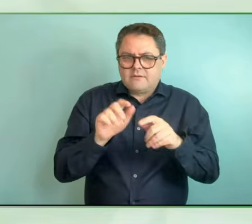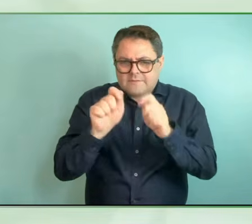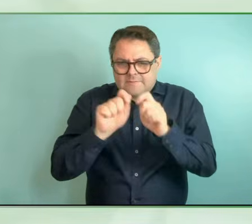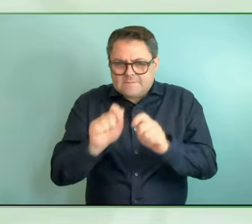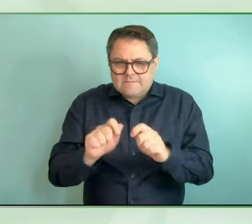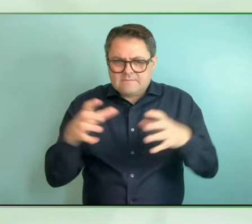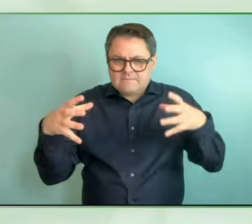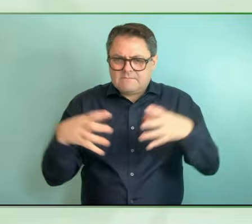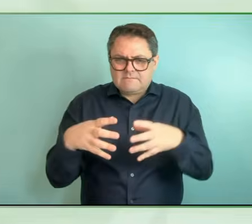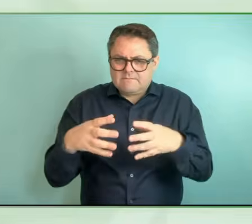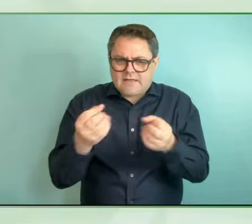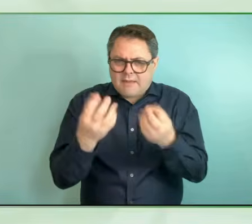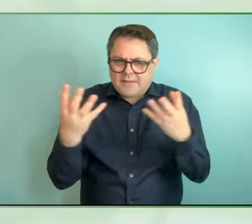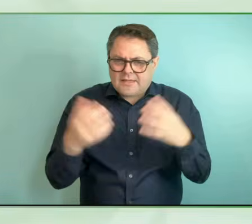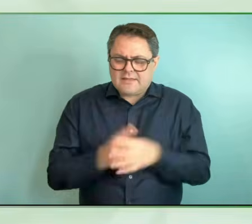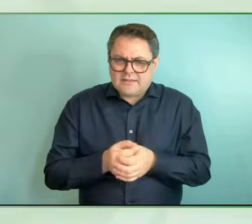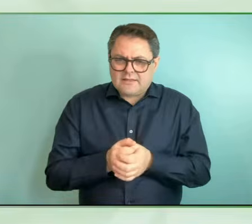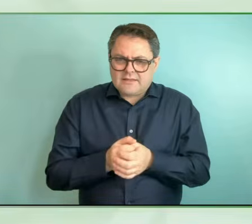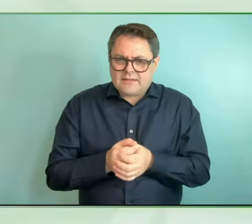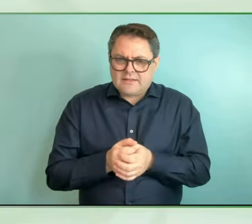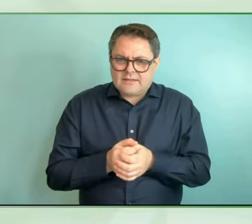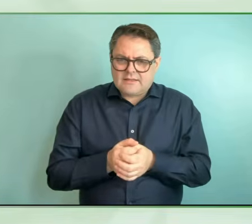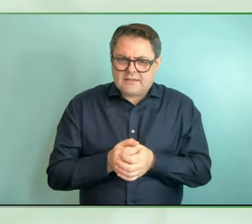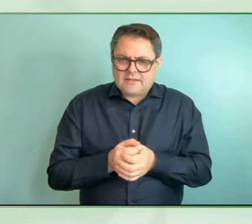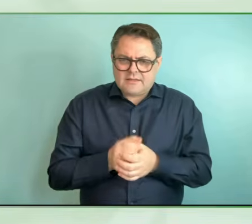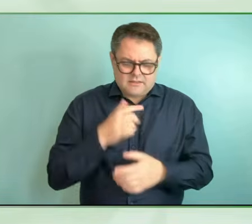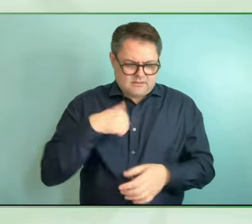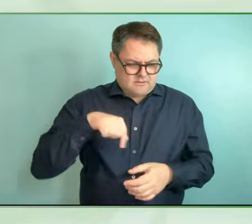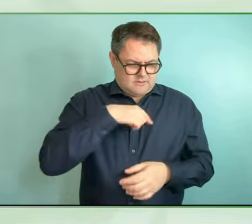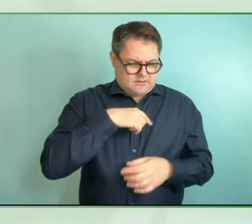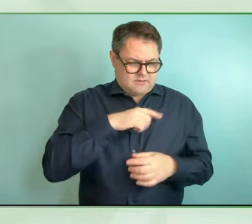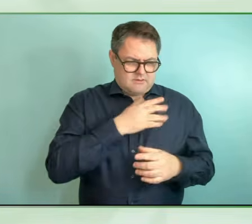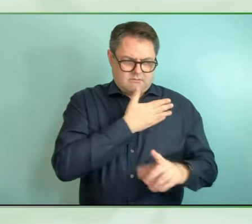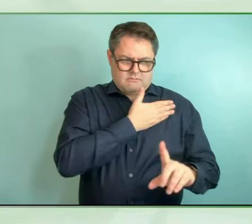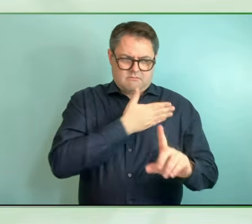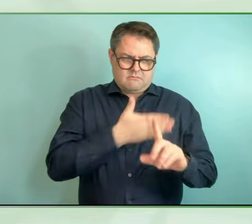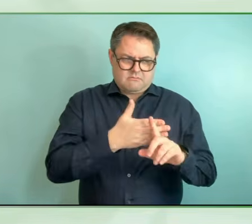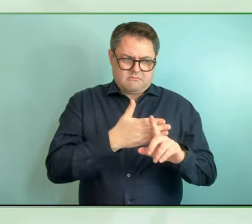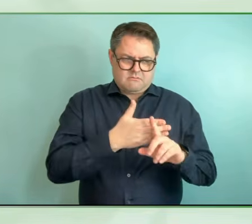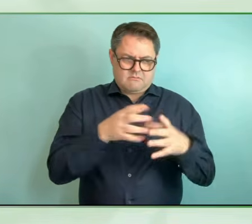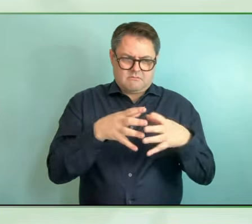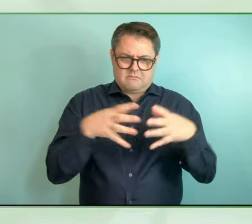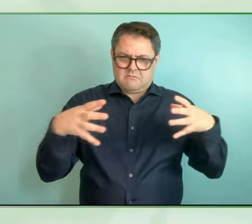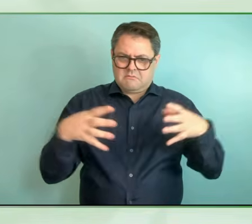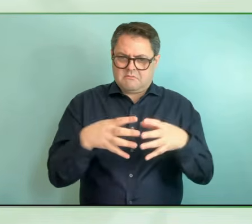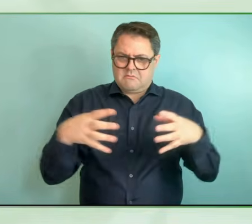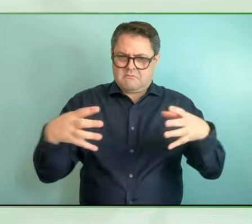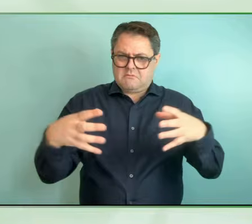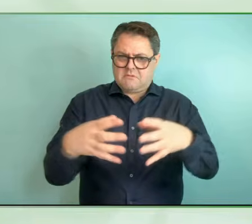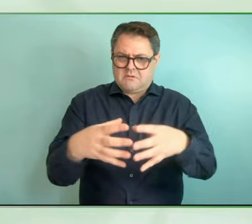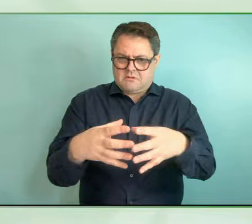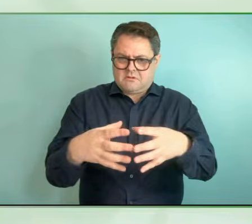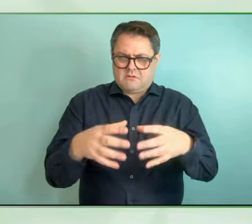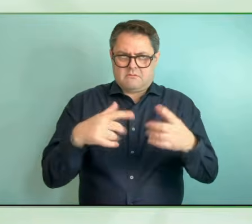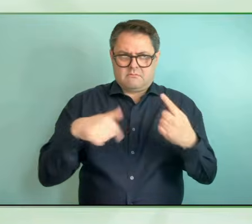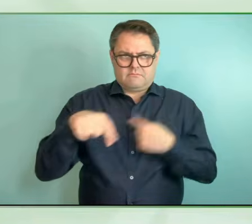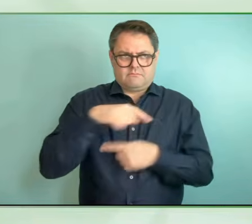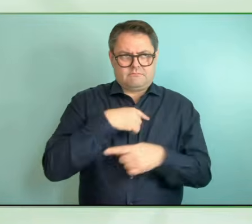itself? Oh, I think that differed over time. We are all together, I think, about